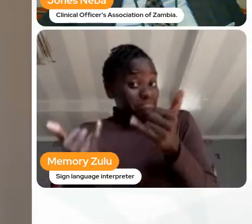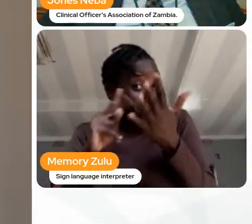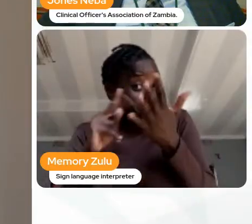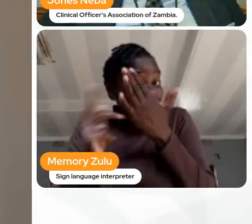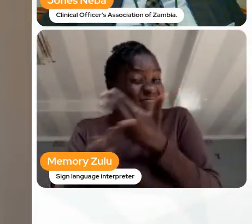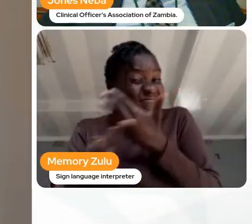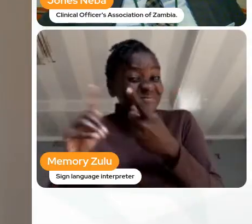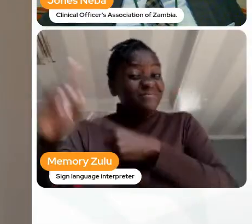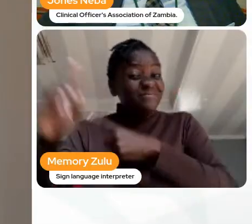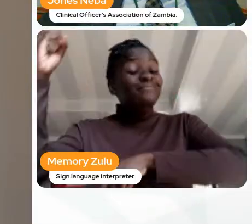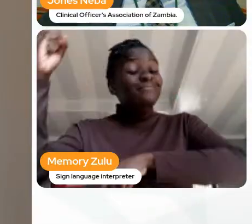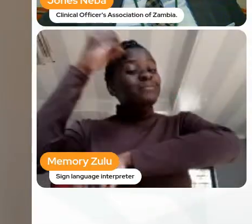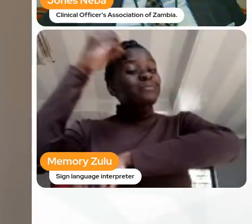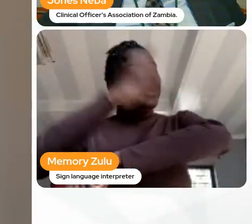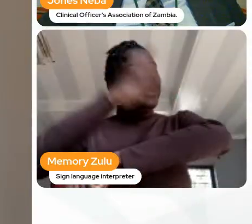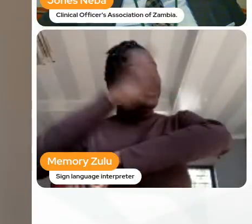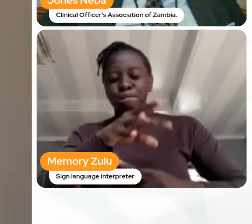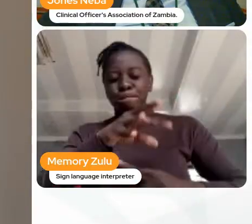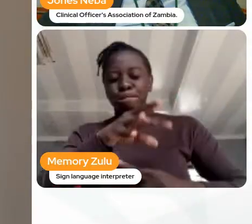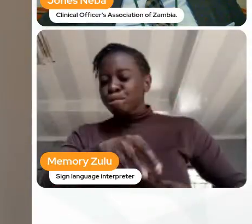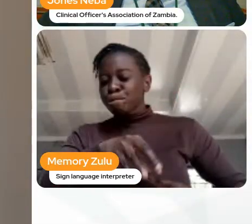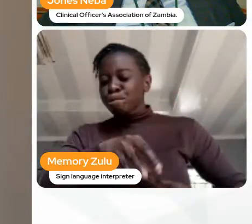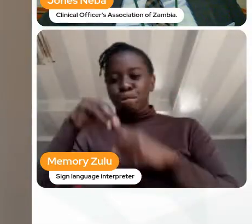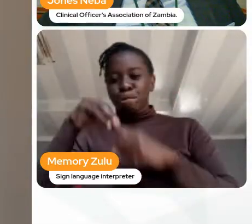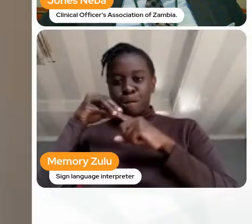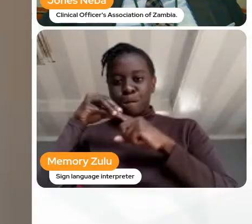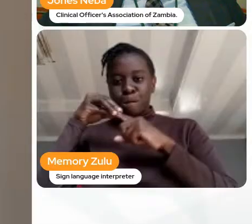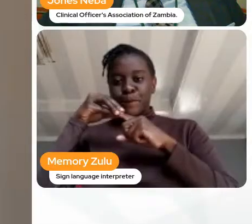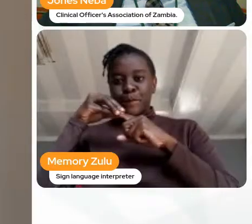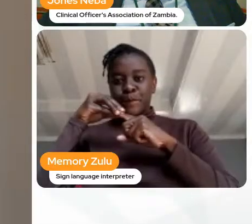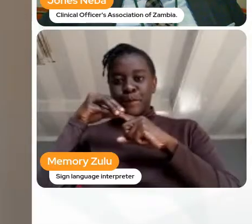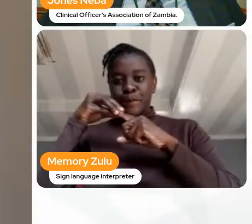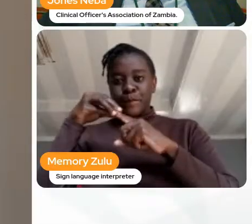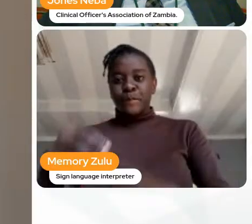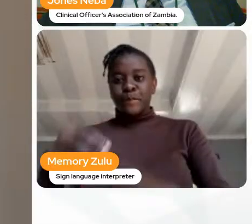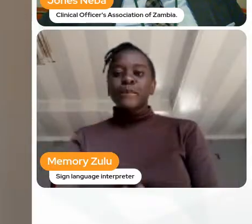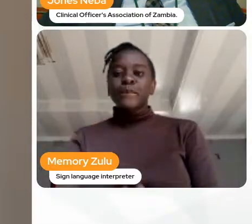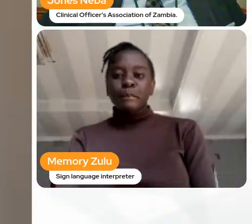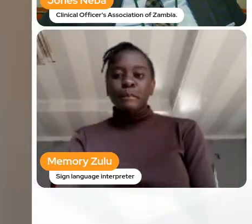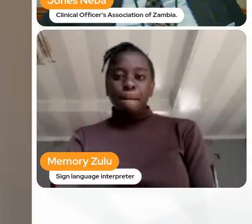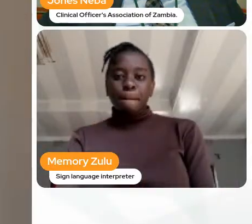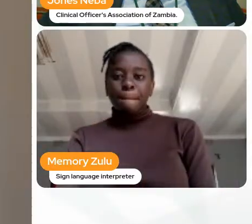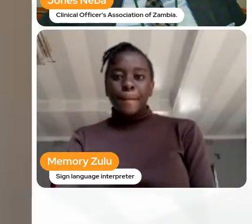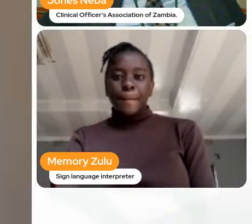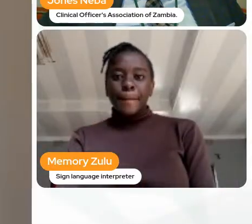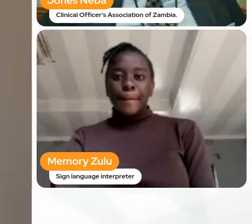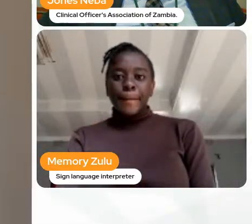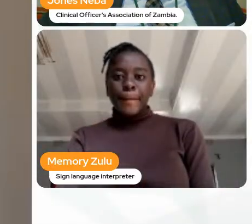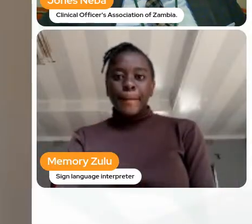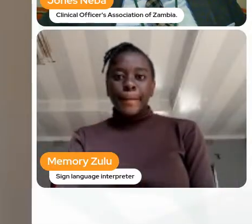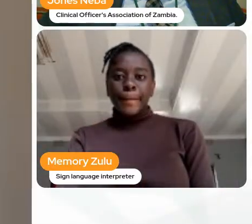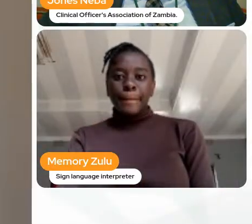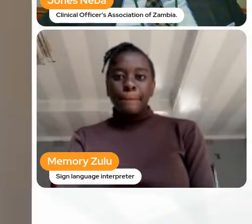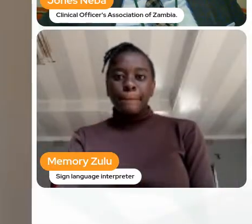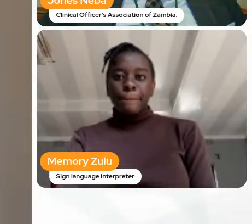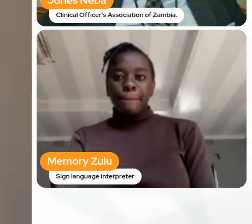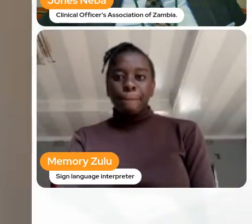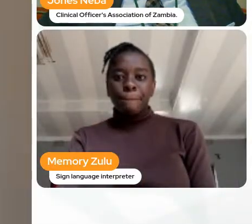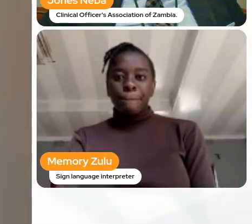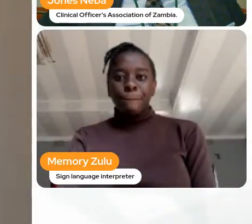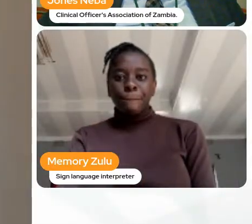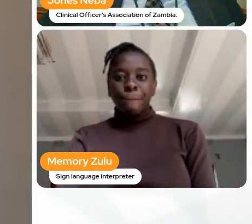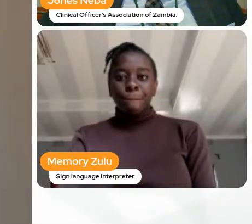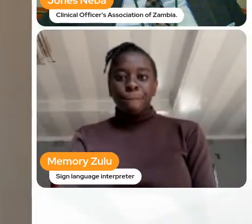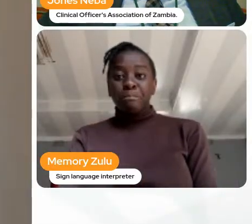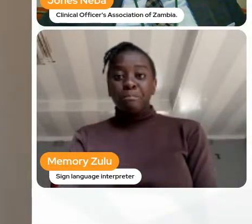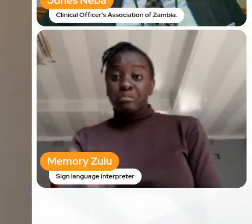short. So if you don't take this time to ask your questions or to just contribute on this show, you might miss the chance to get the response